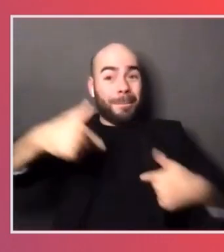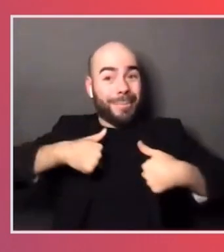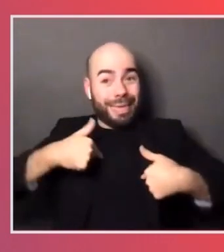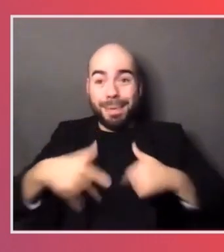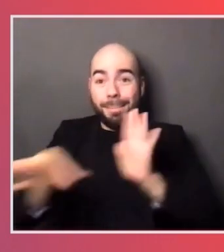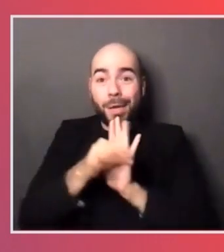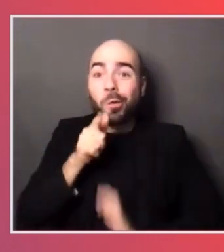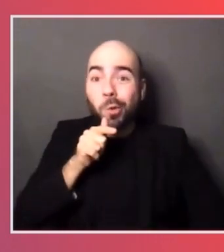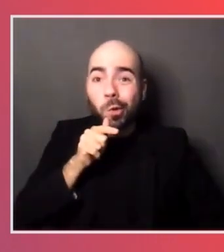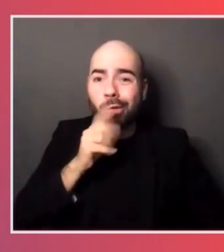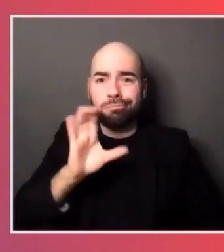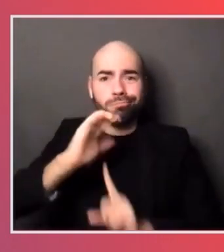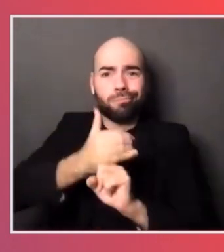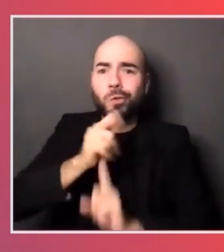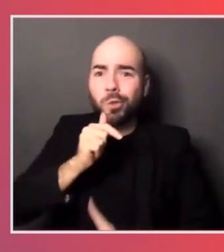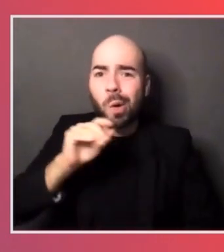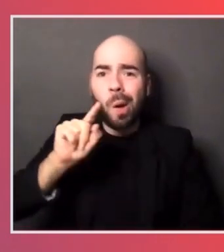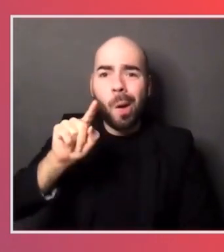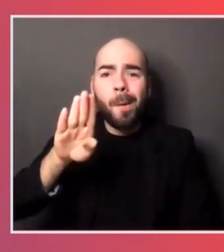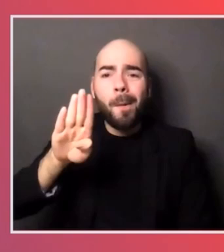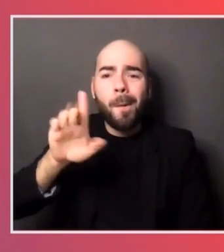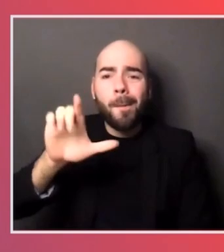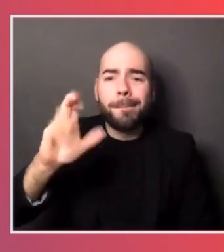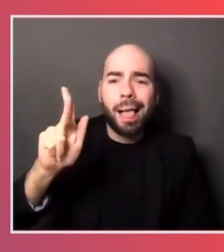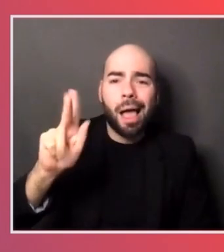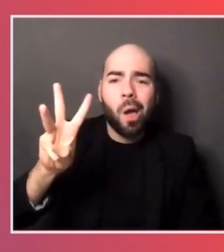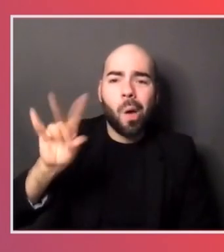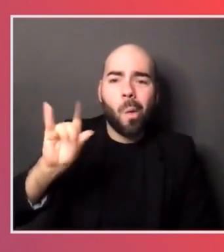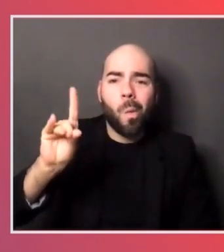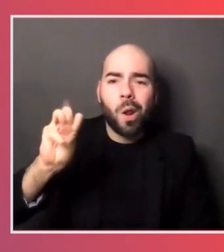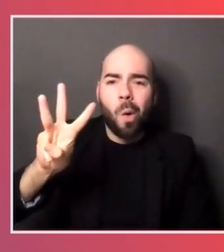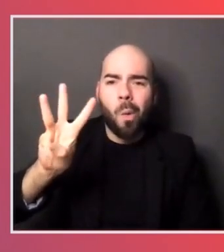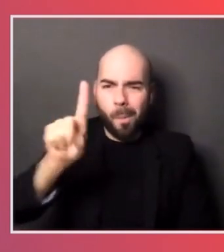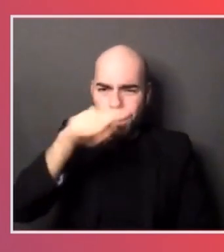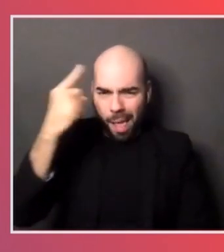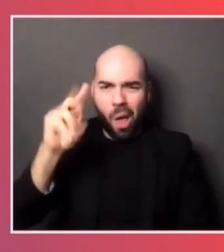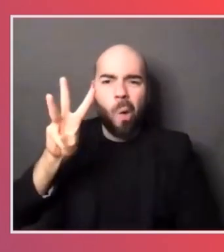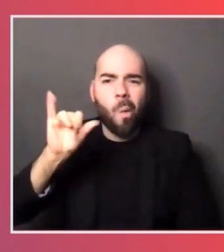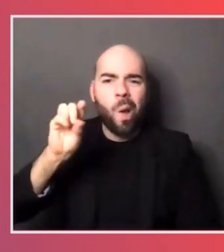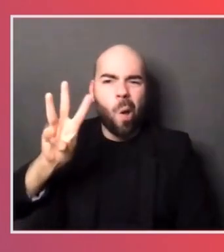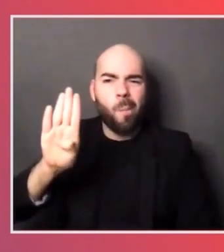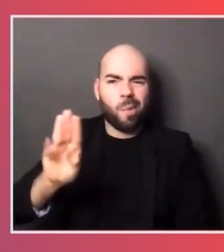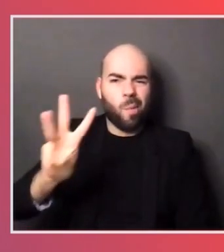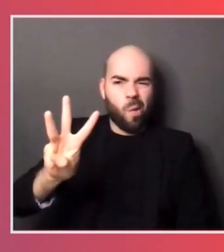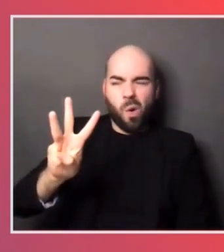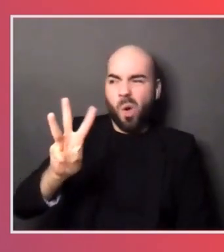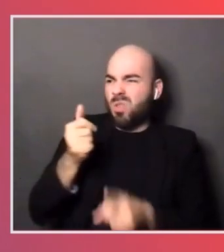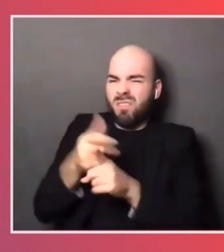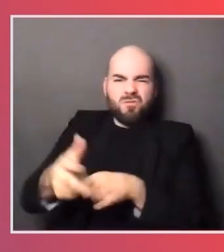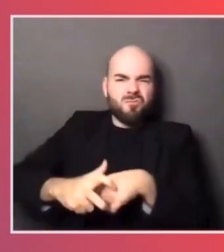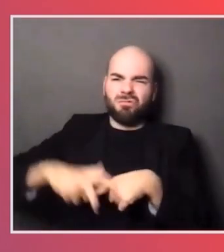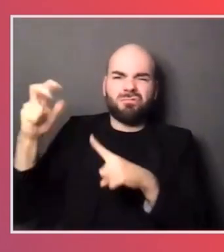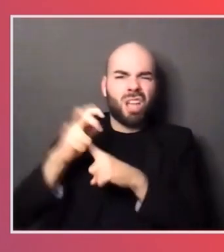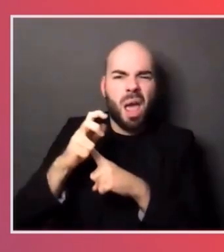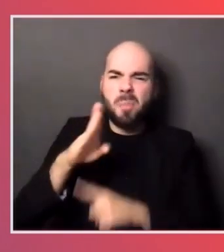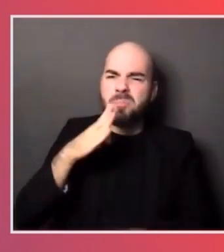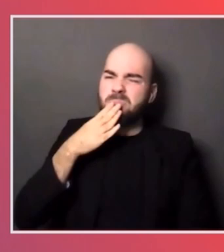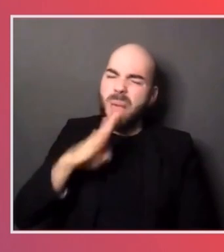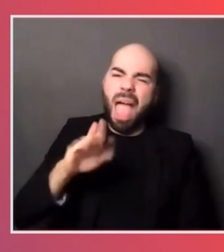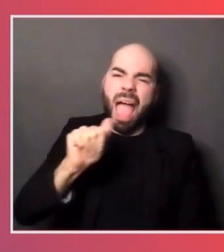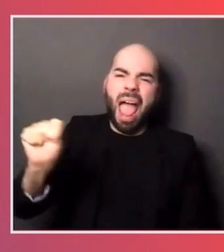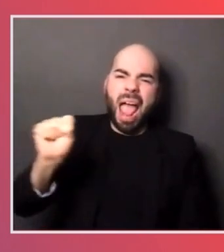because she's such a badass. She is. She's a sex